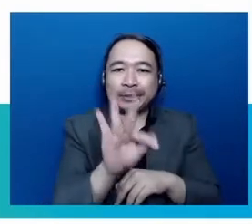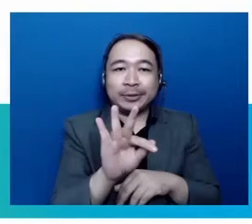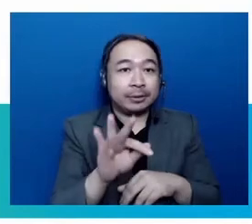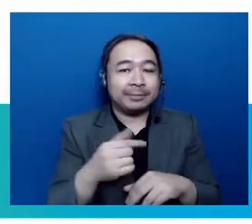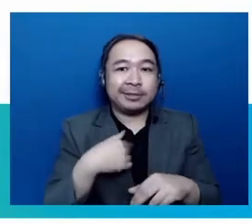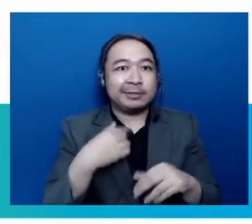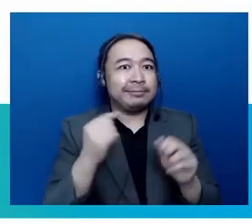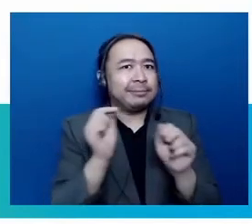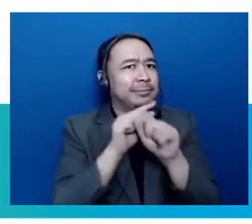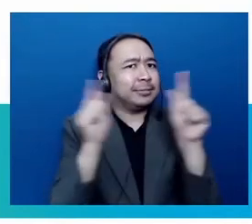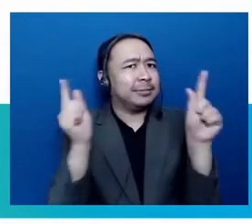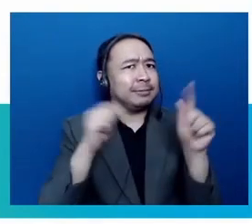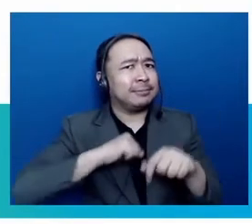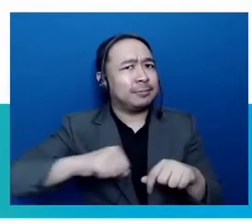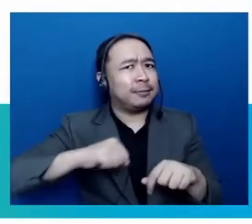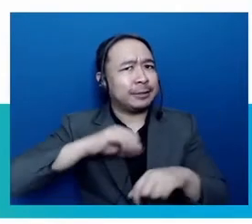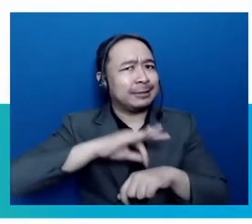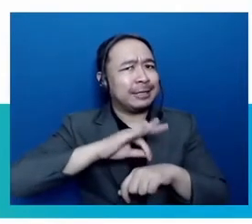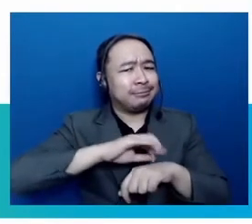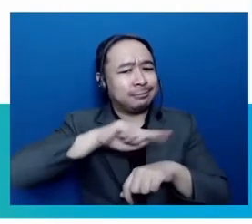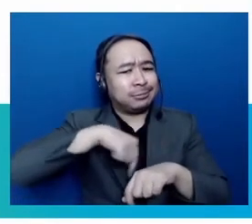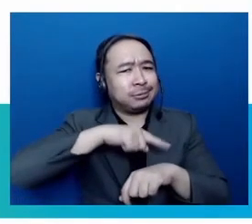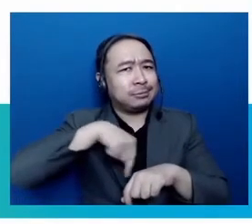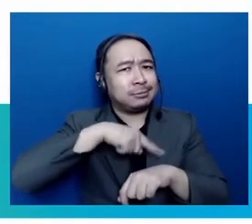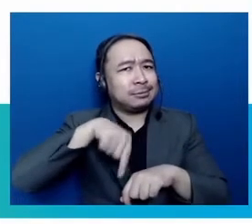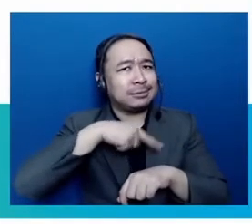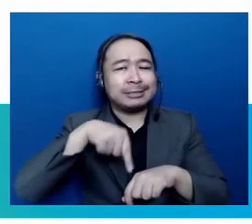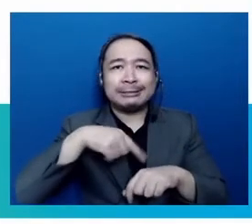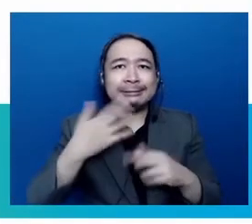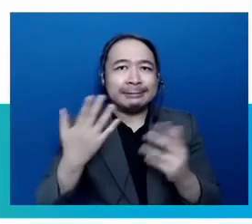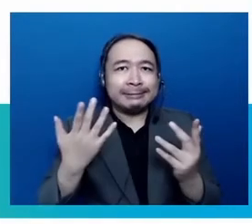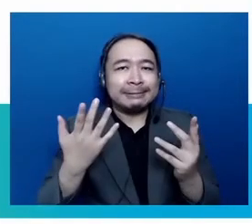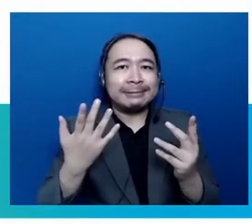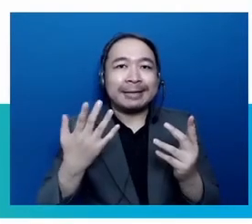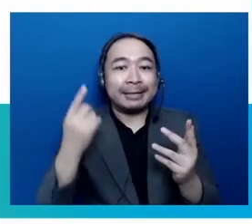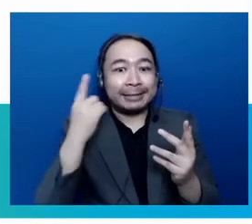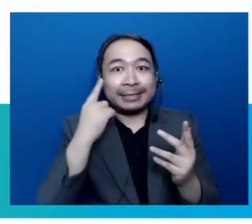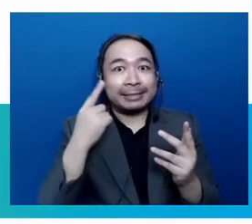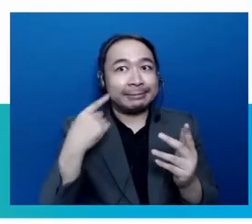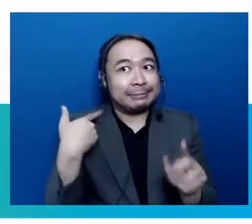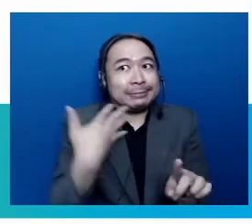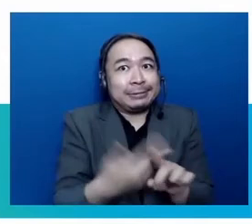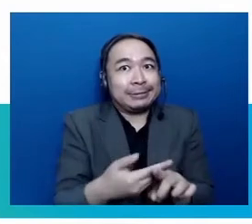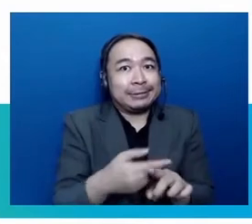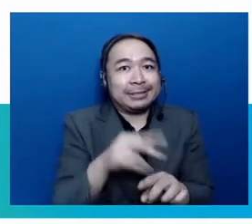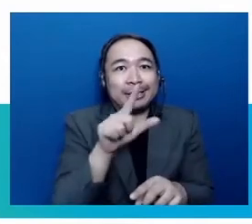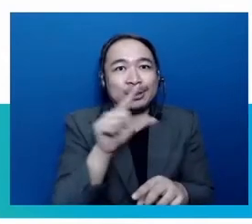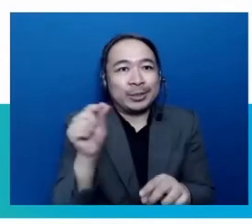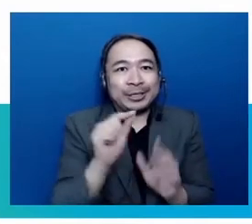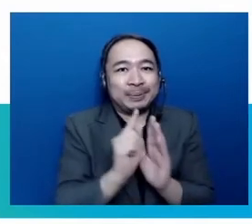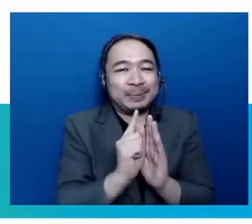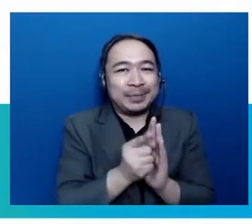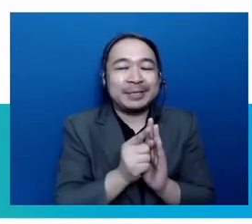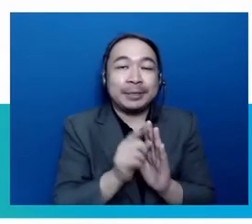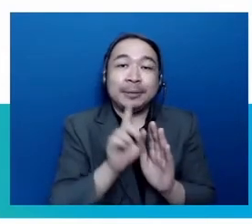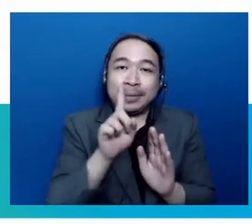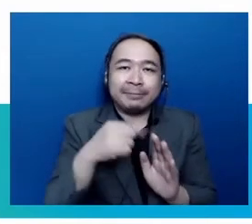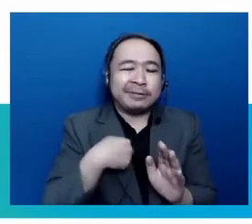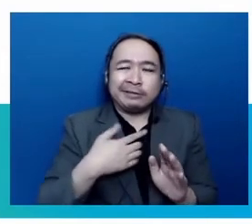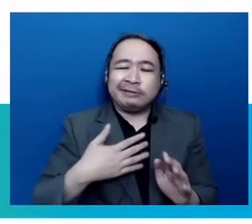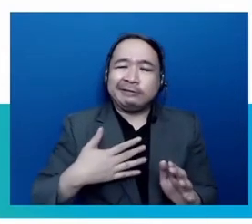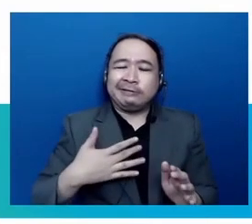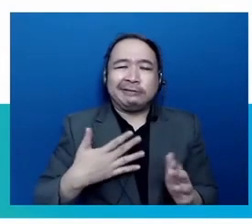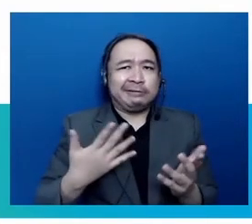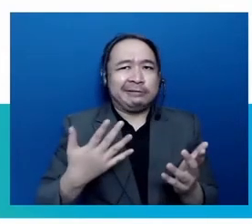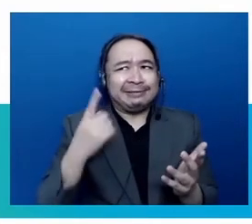how fast time went by. I didn't realize that we had already spent the 20 minutes, but for me, it felt like we only spoke in a